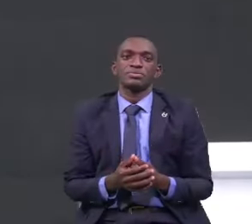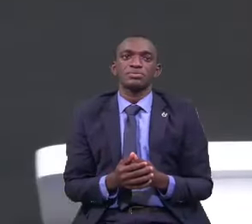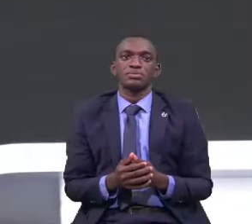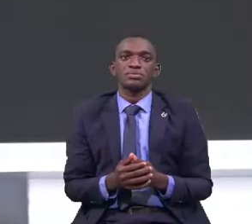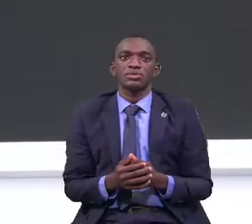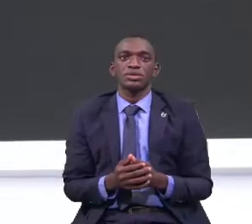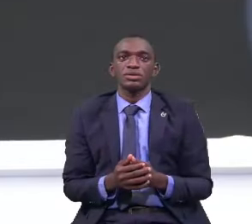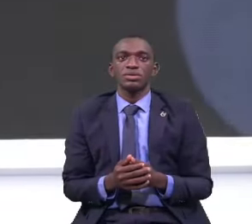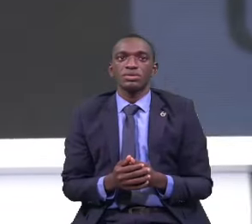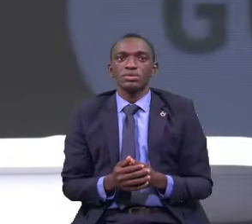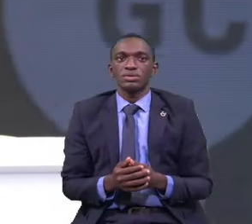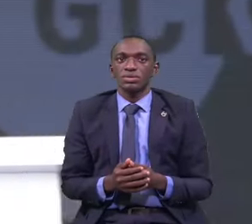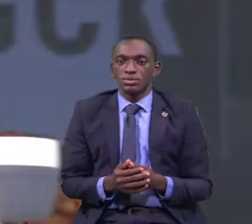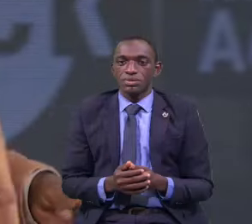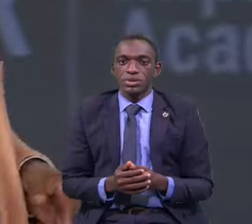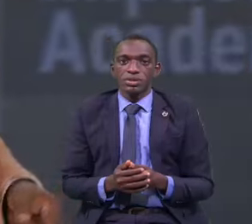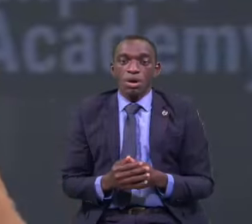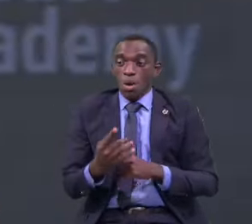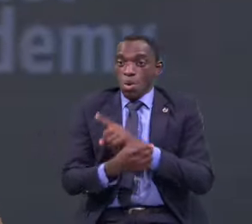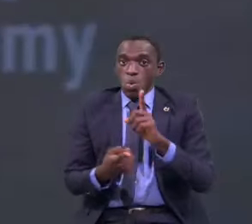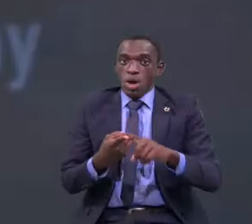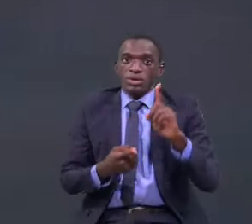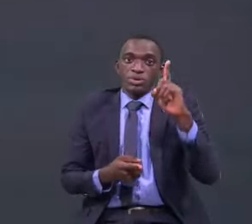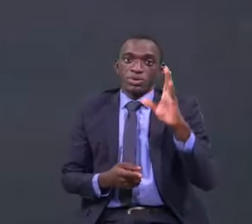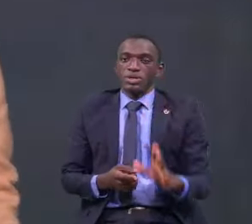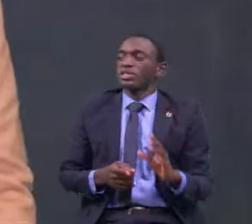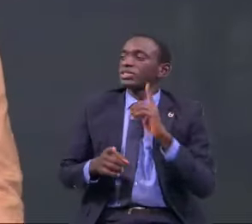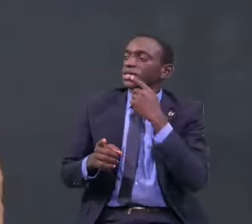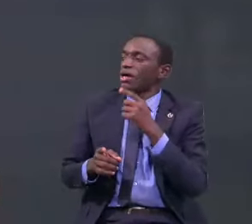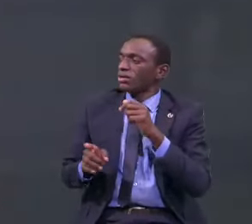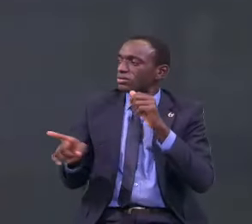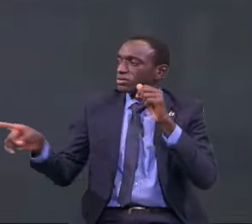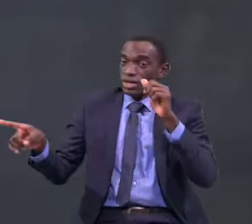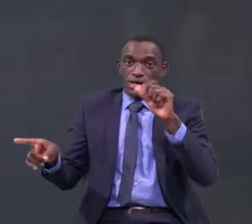And when God said, Adam, where are you?